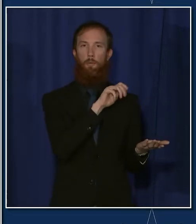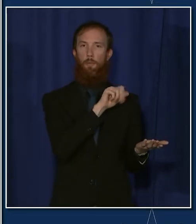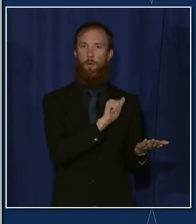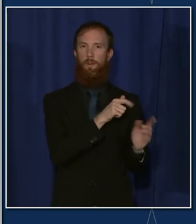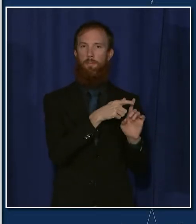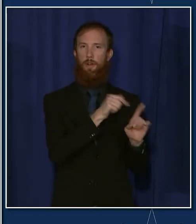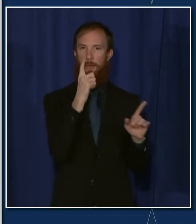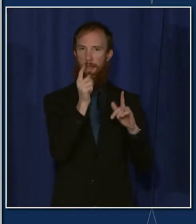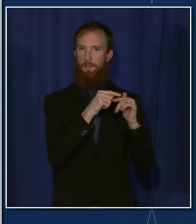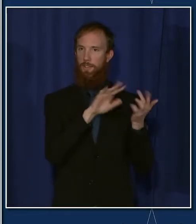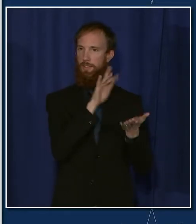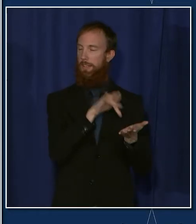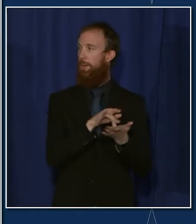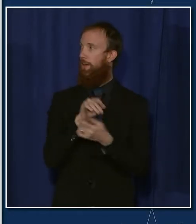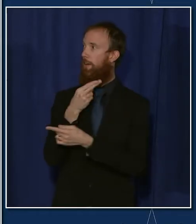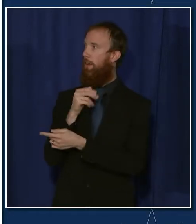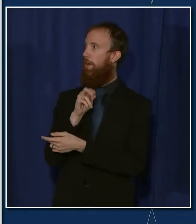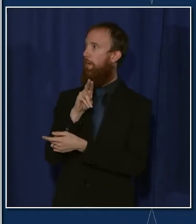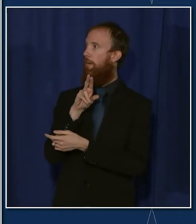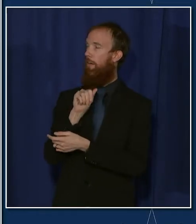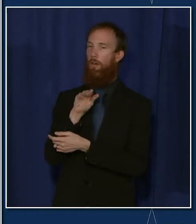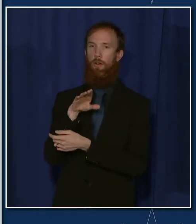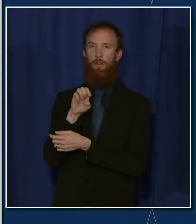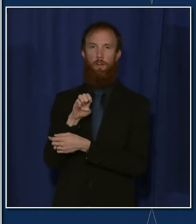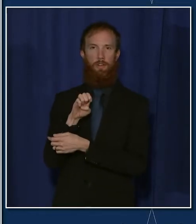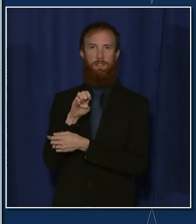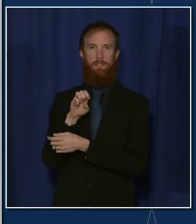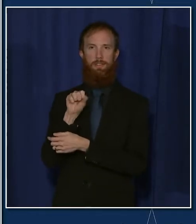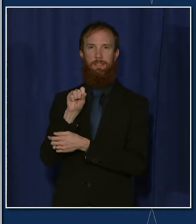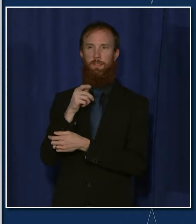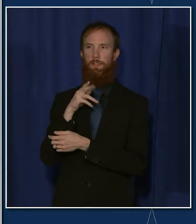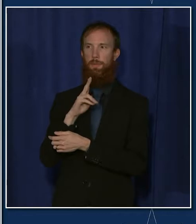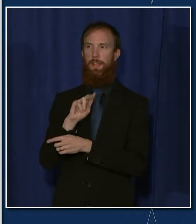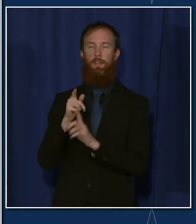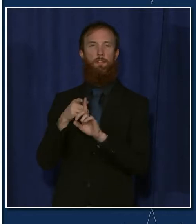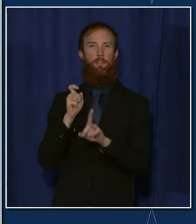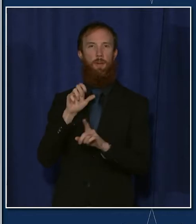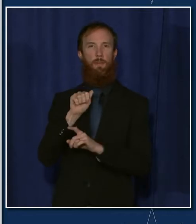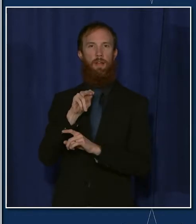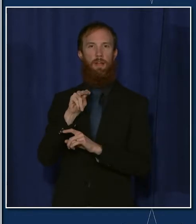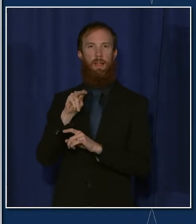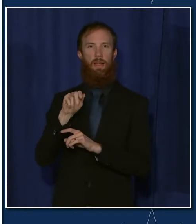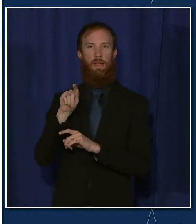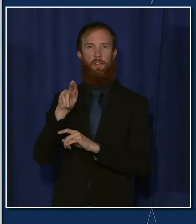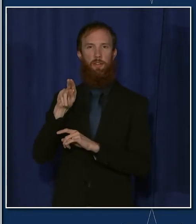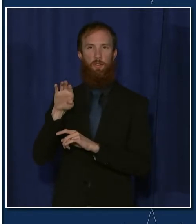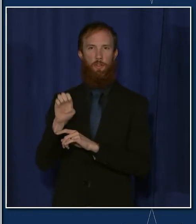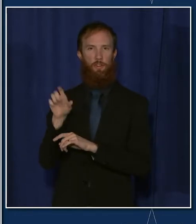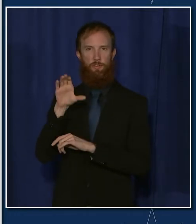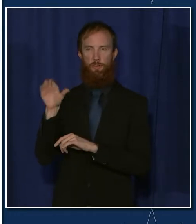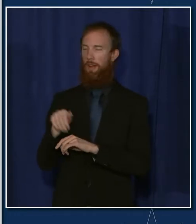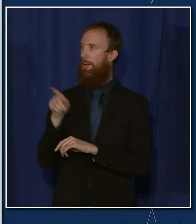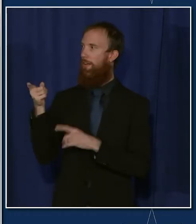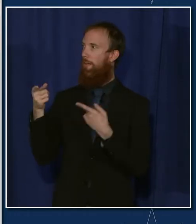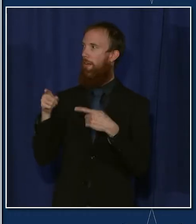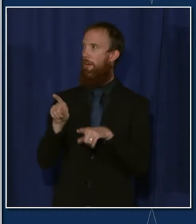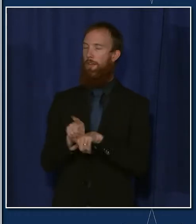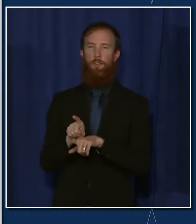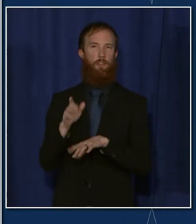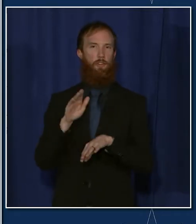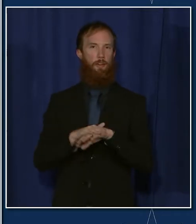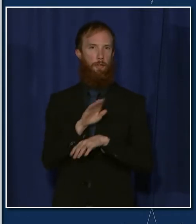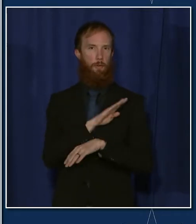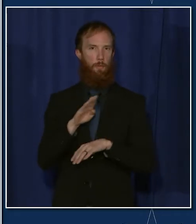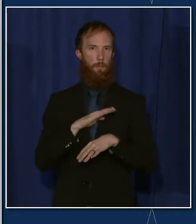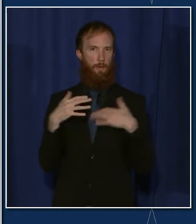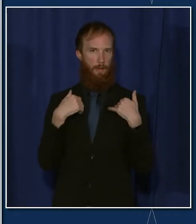Horace Smith from Ann and Robert H. Lurie Children's Hospital of Chicago. He is also a board member on the Board of Health for